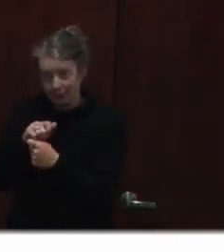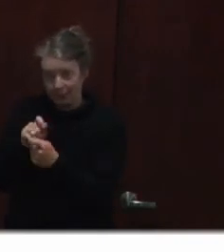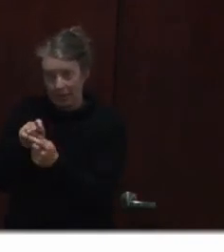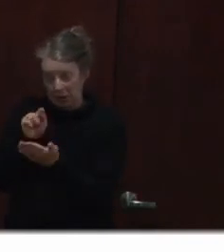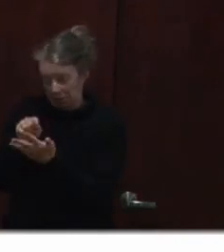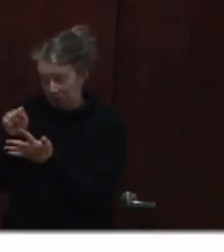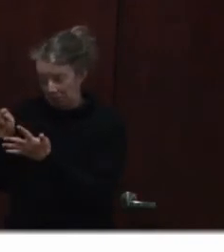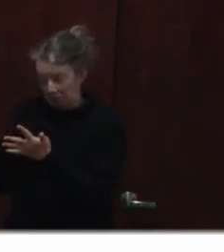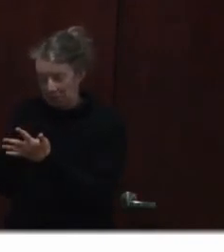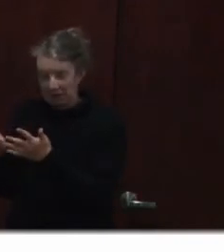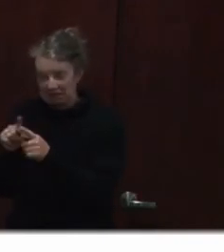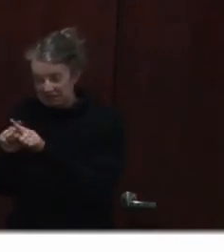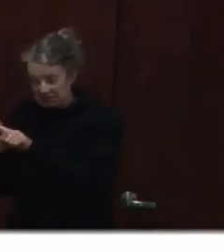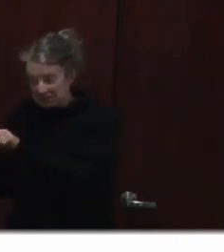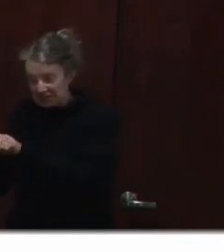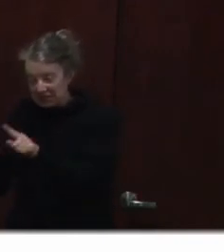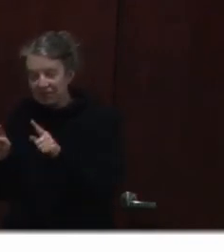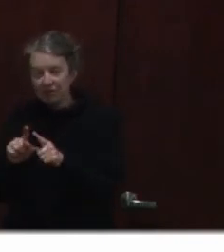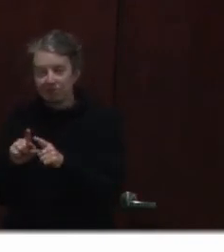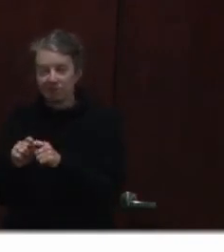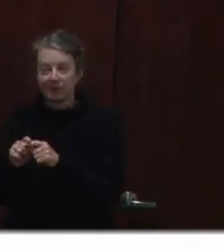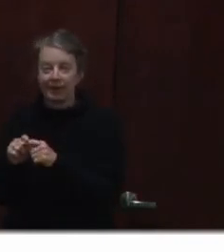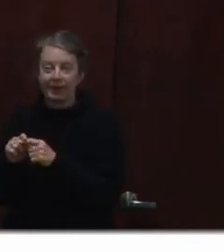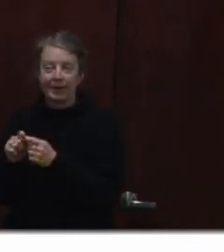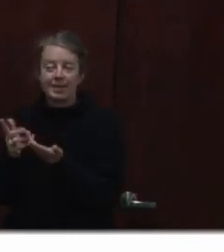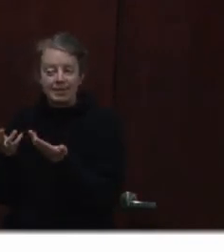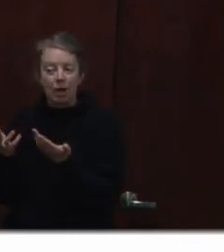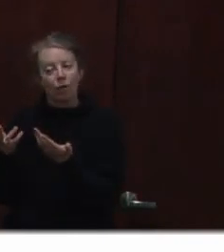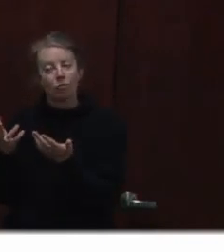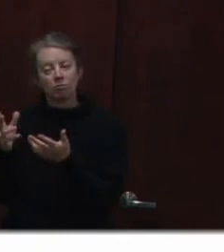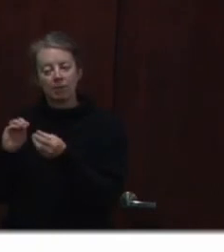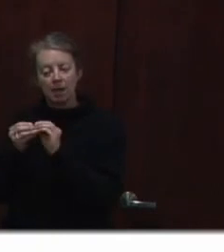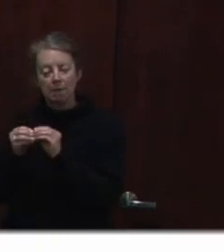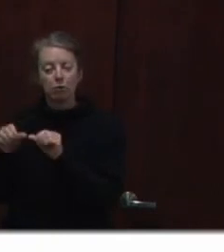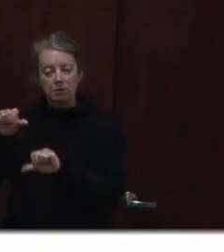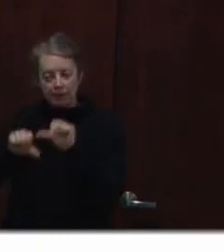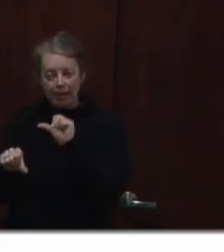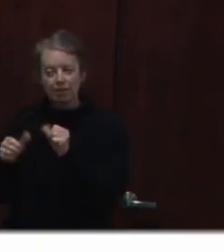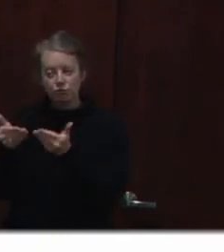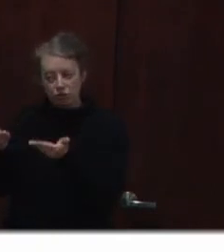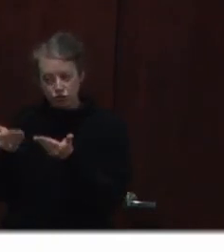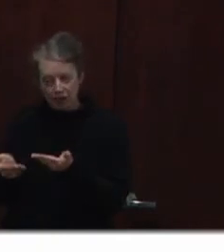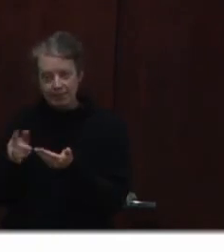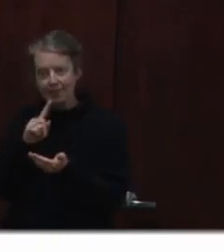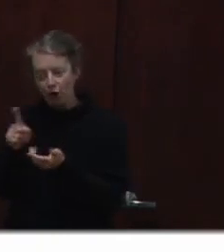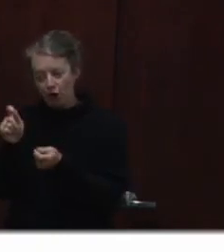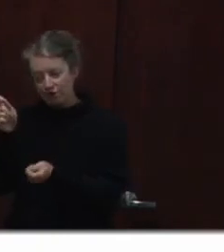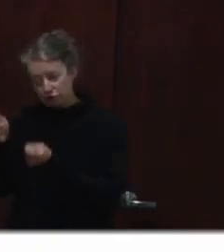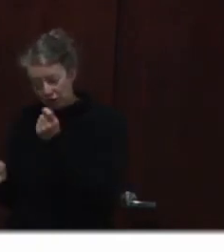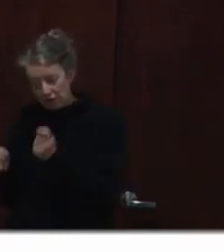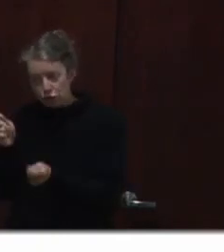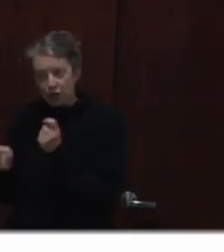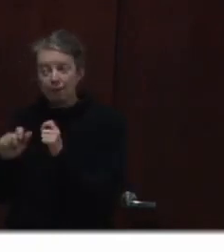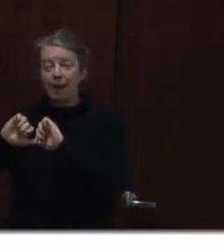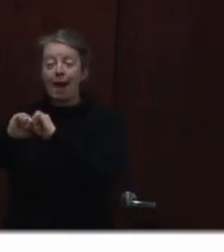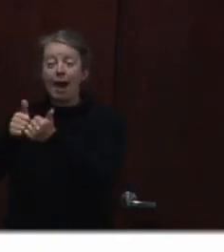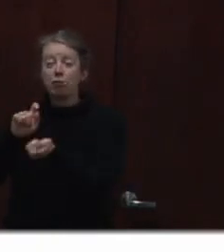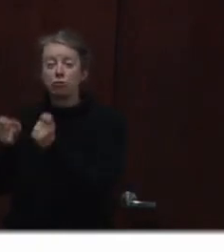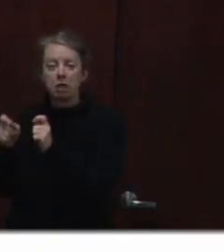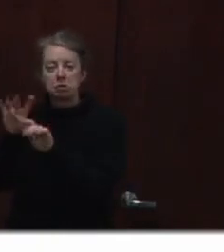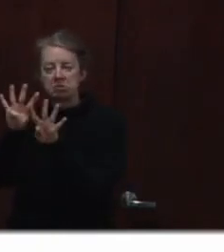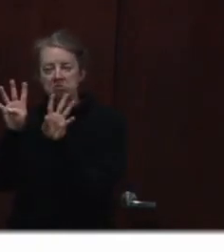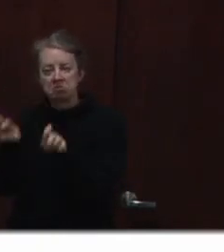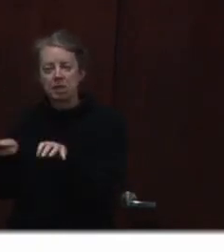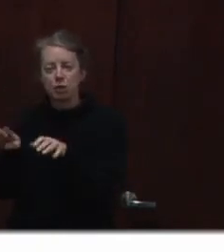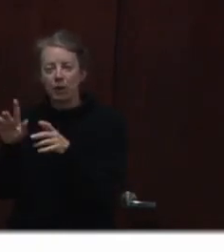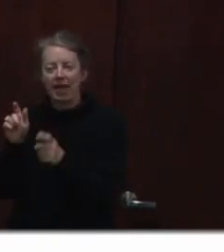effective against them. Data suggests that they are right now, and where they're not, we can tweak our vaccines moving forward. Thanks, and I